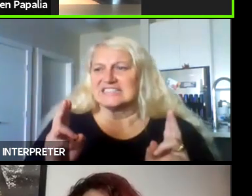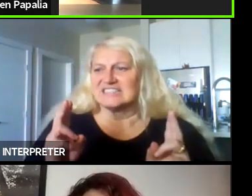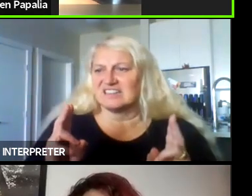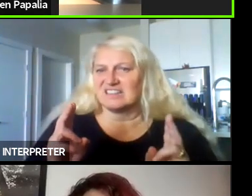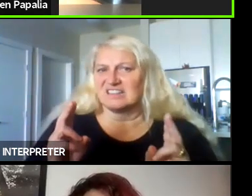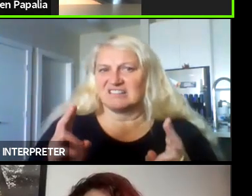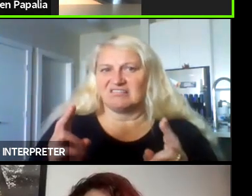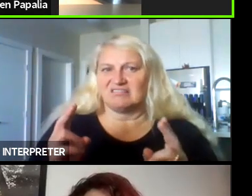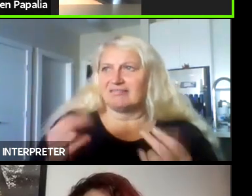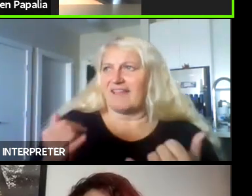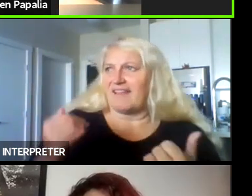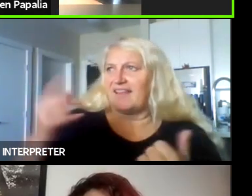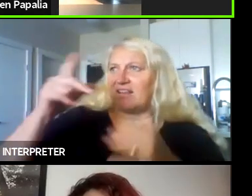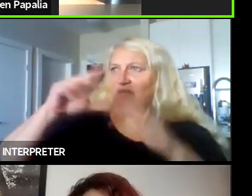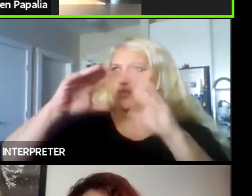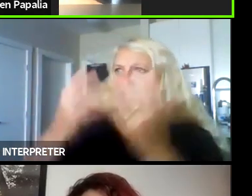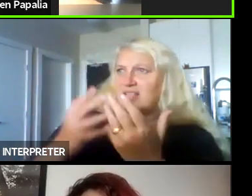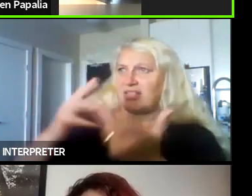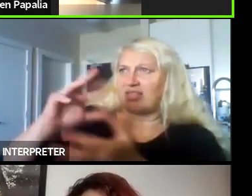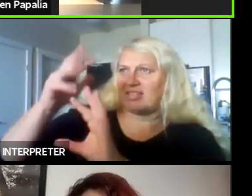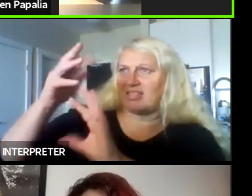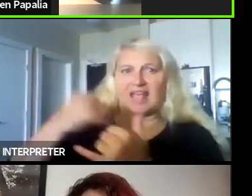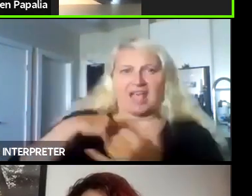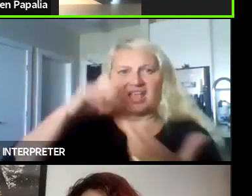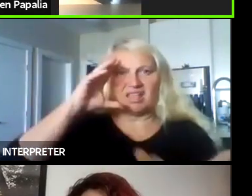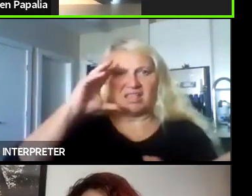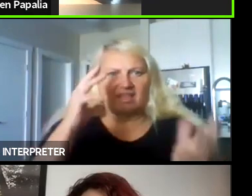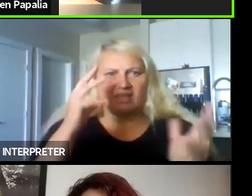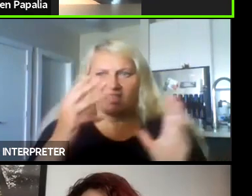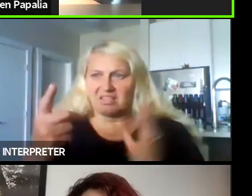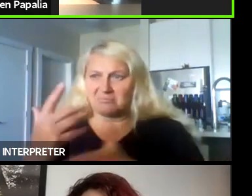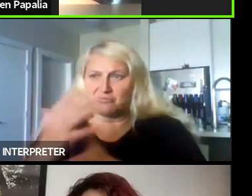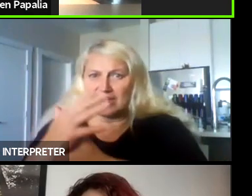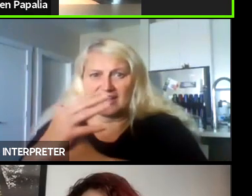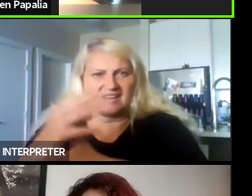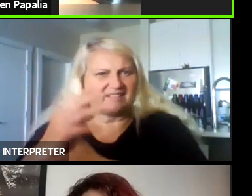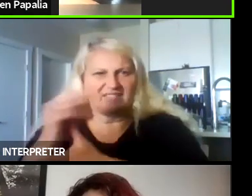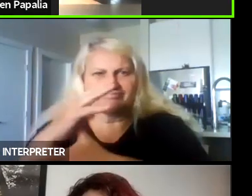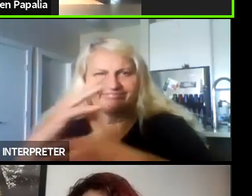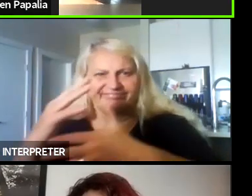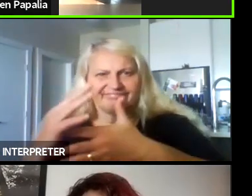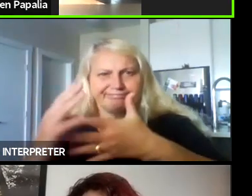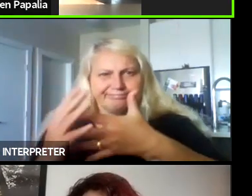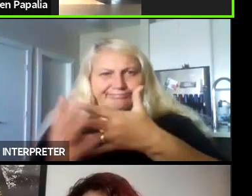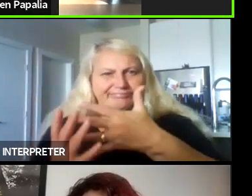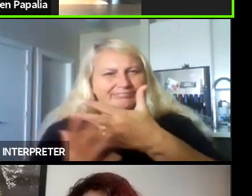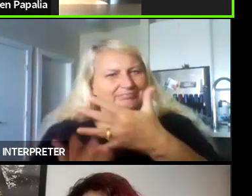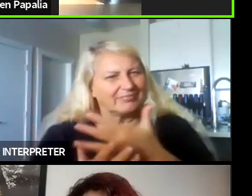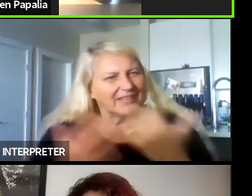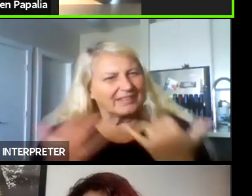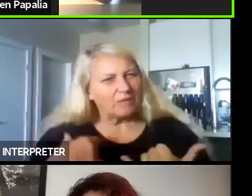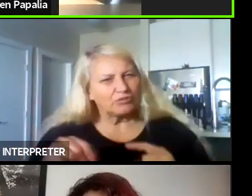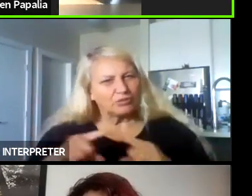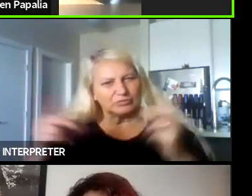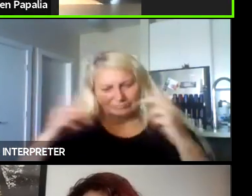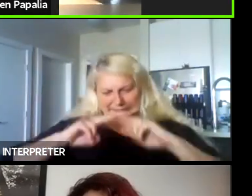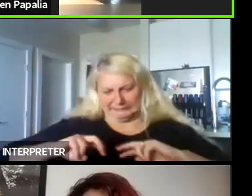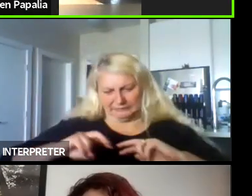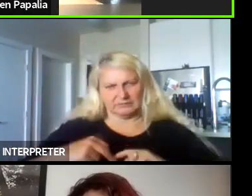recalibrate why I'm doing what I'm doing, and trying to like reprioritize